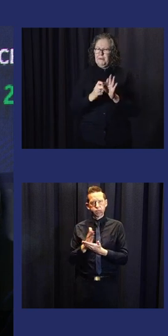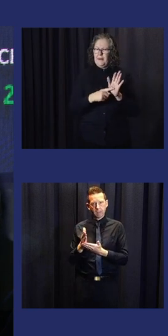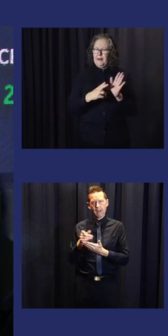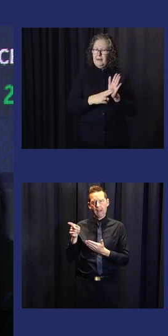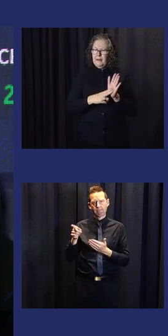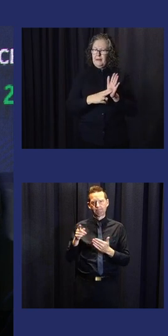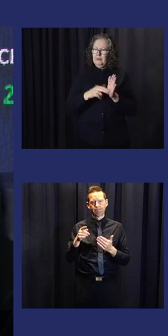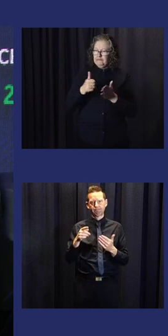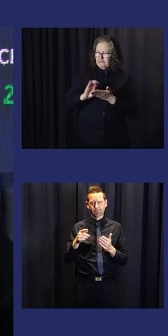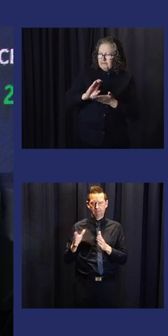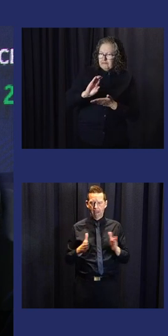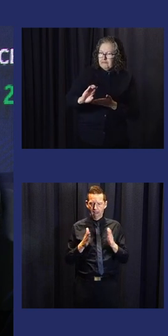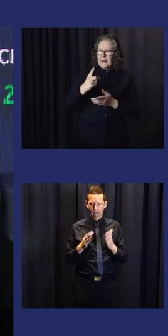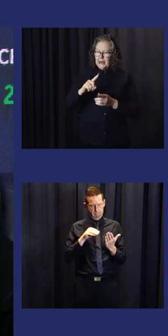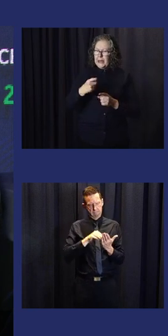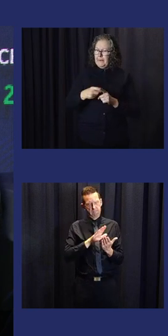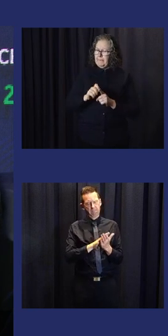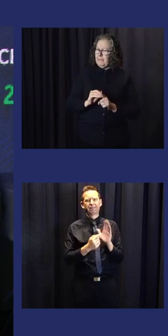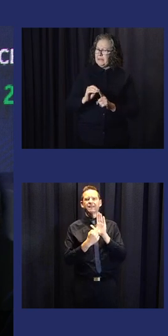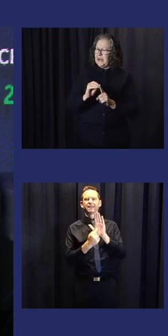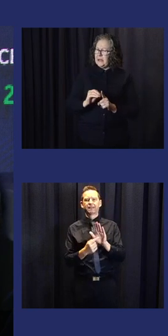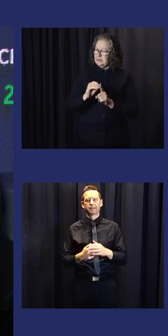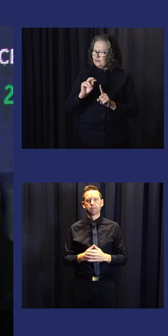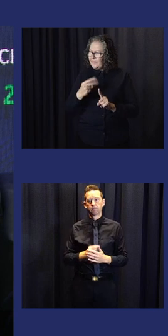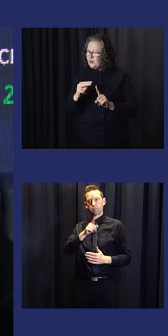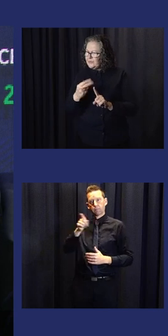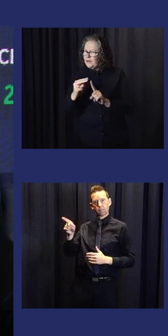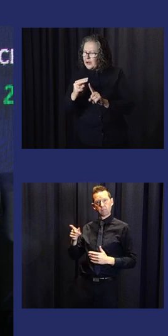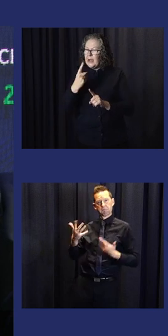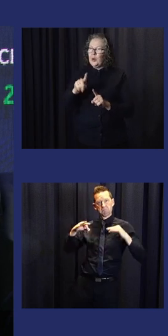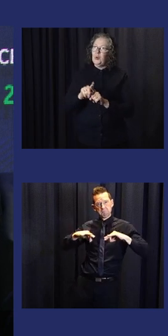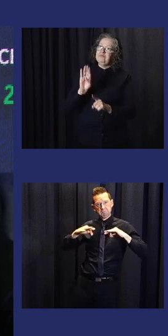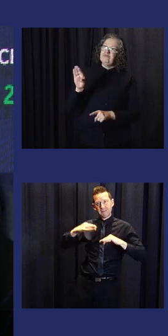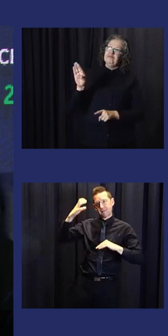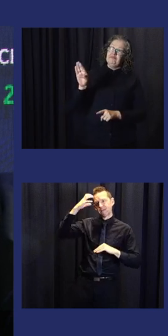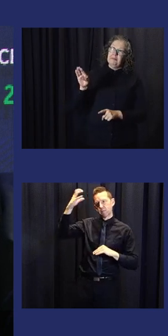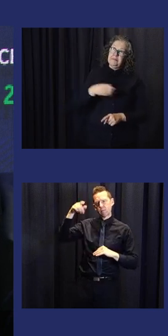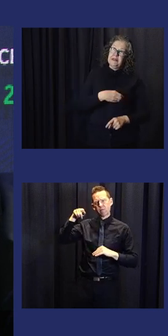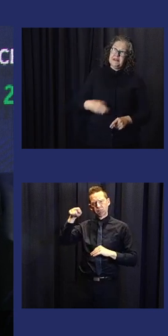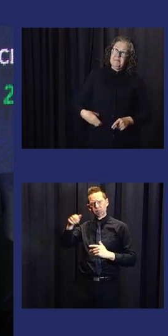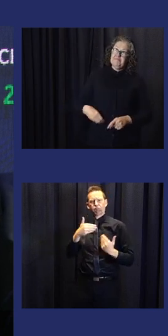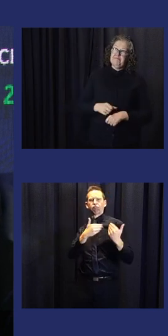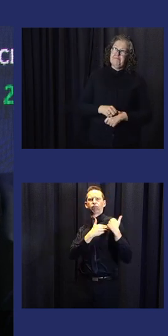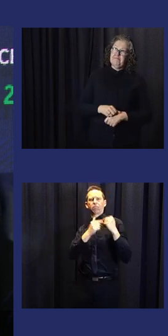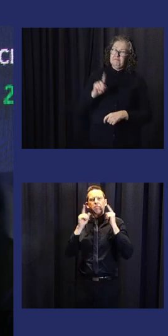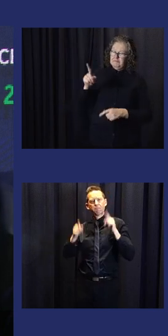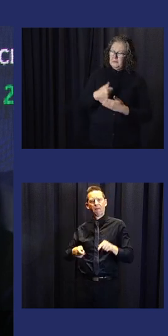it. And doing things like holding ministers and permanent secretaries